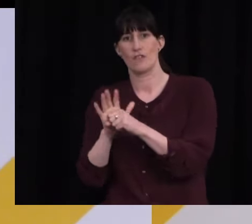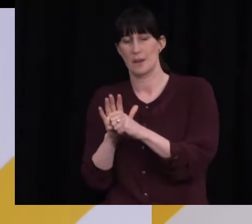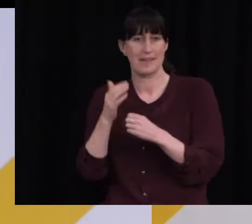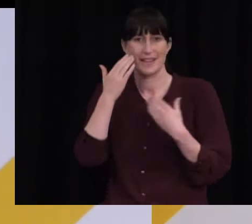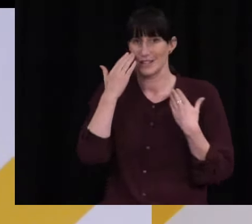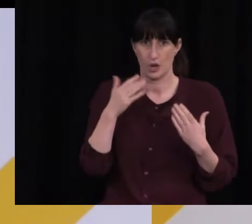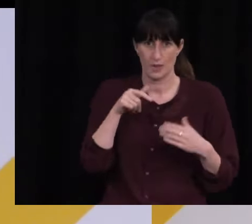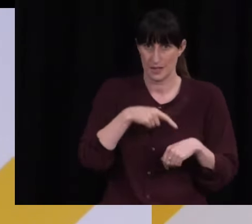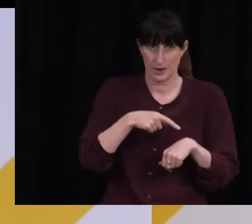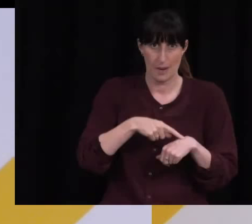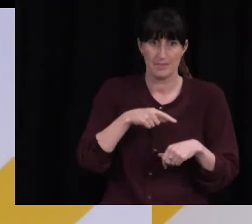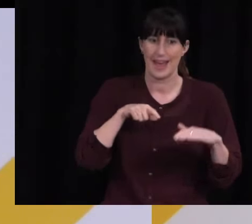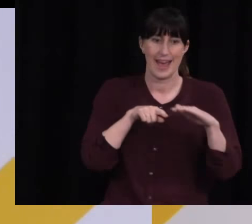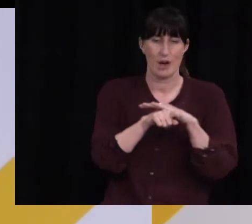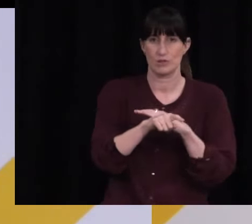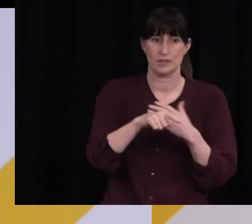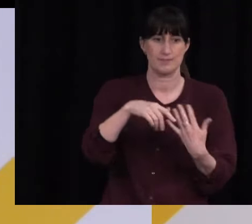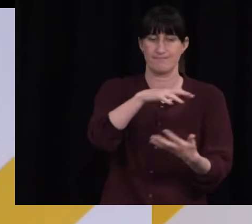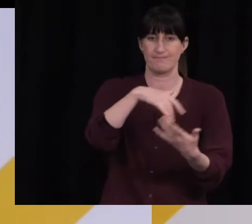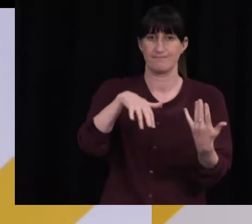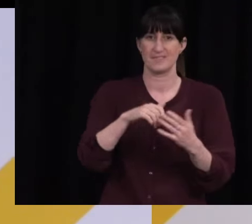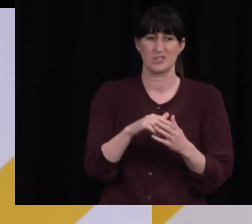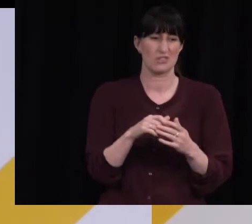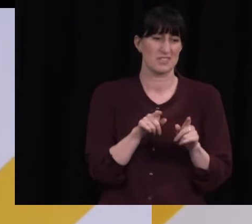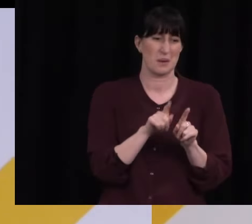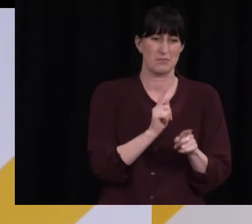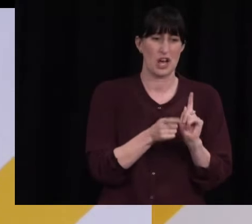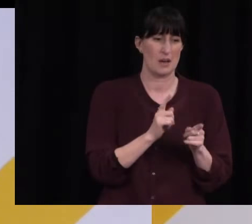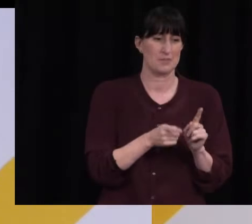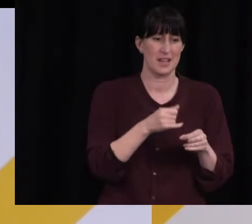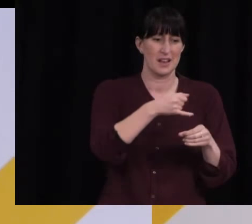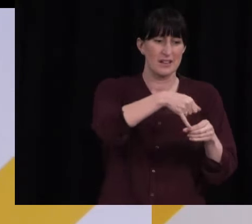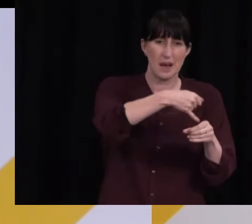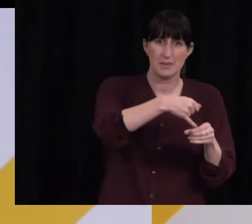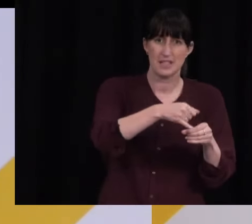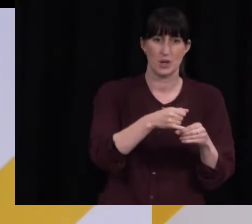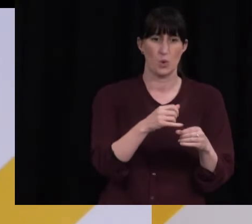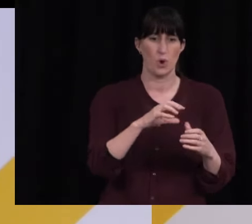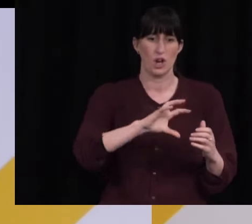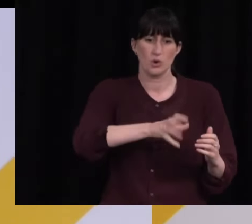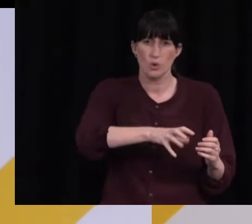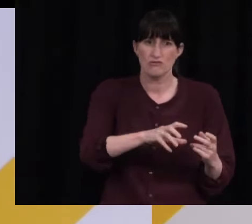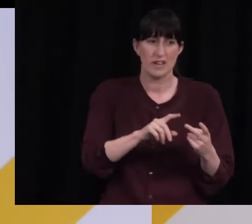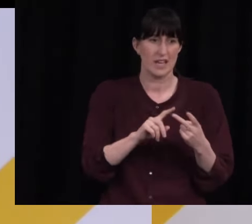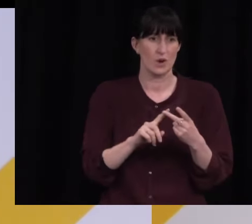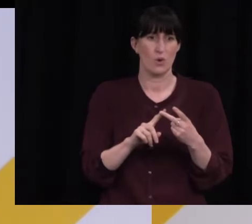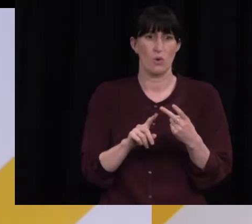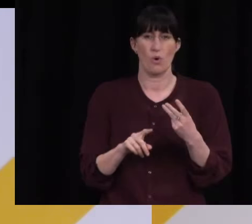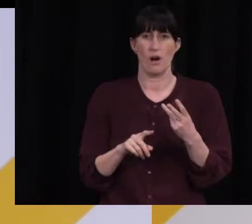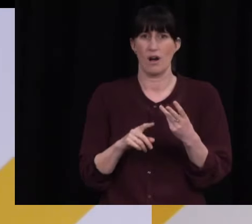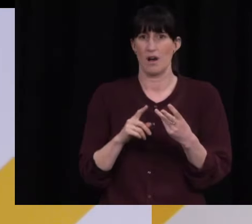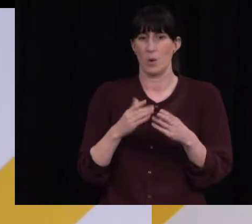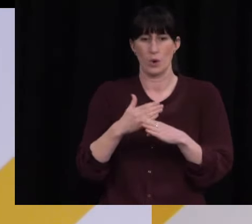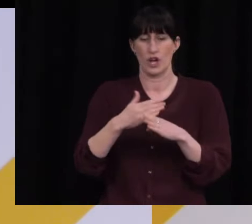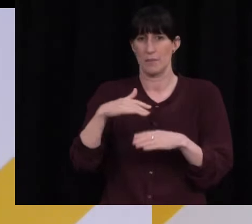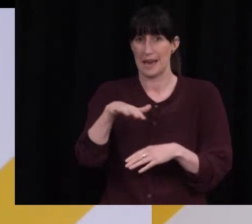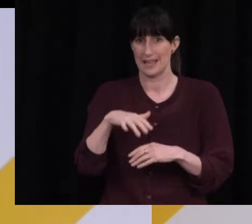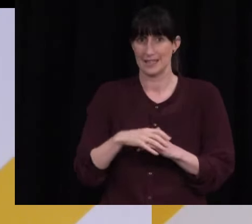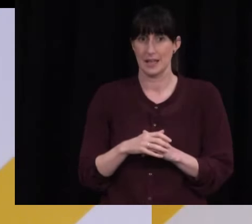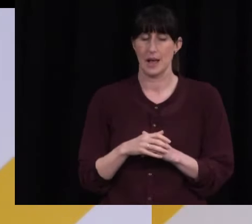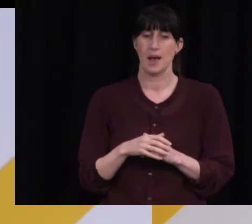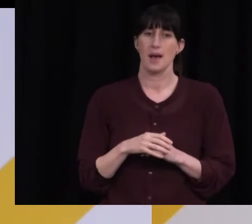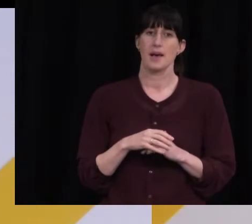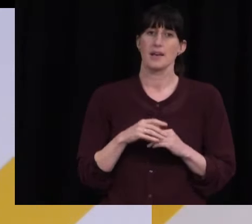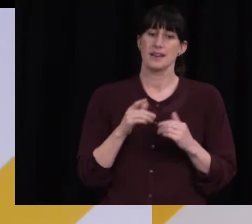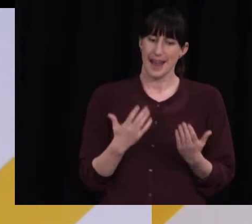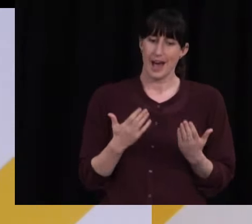some, of course, their workplace. But I think most of that is to do with the fact that Auckland is in alert level 3 now,